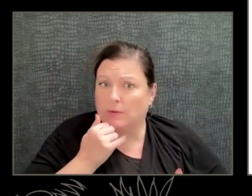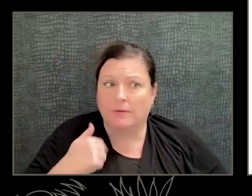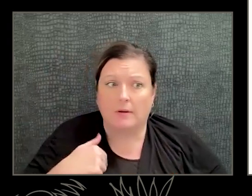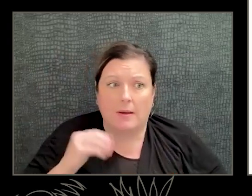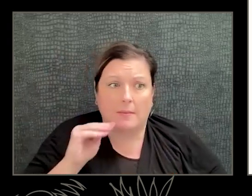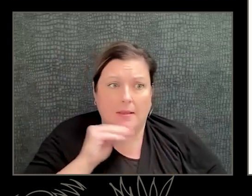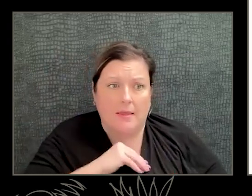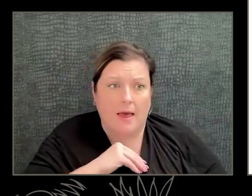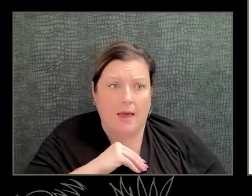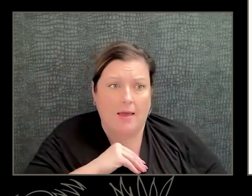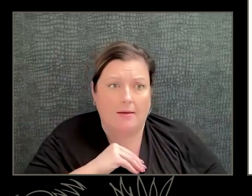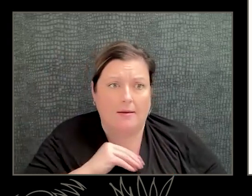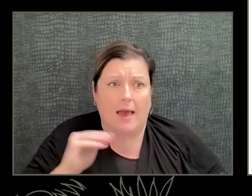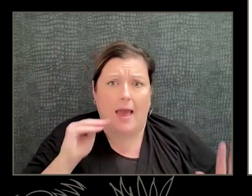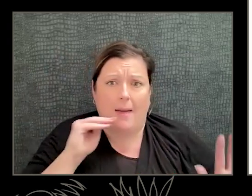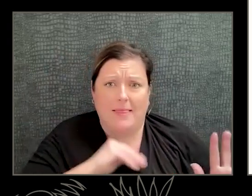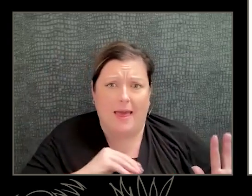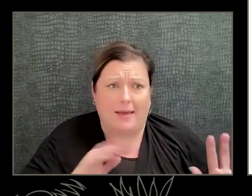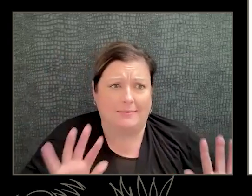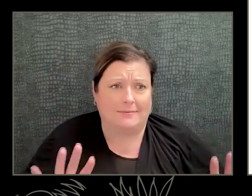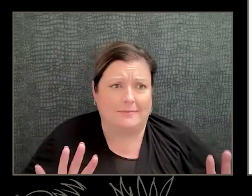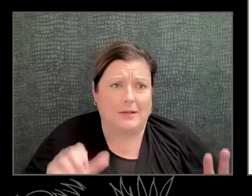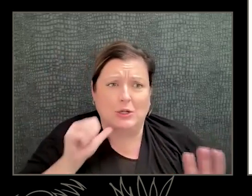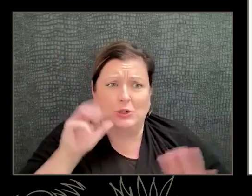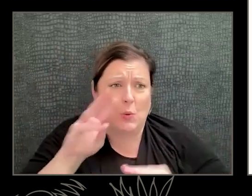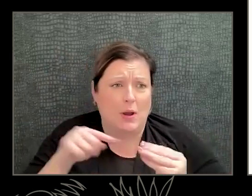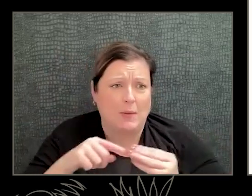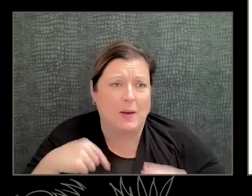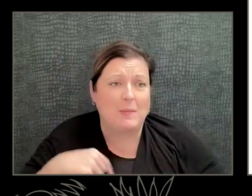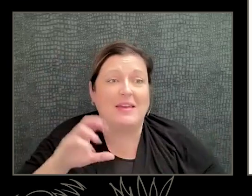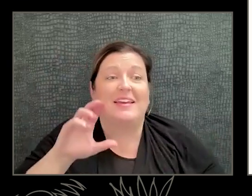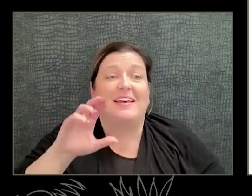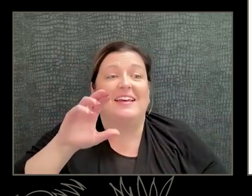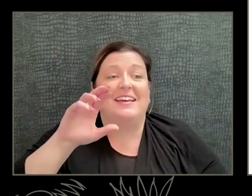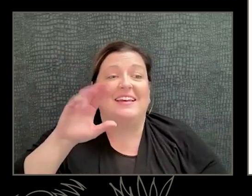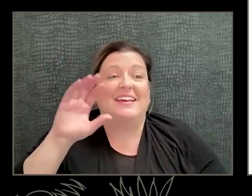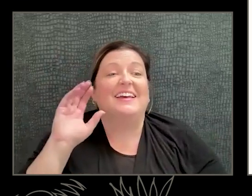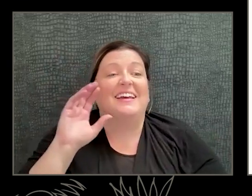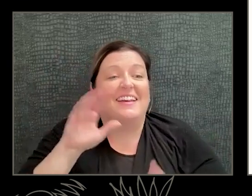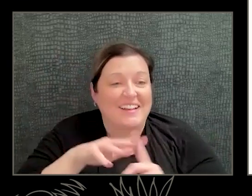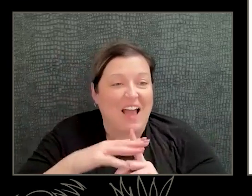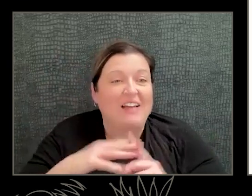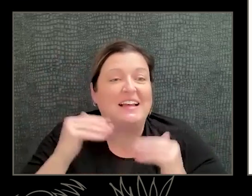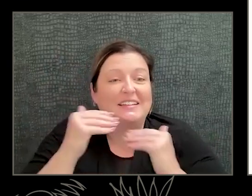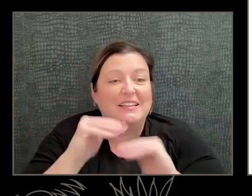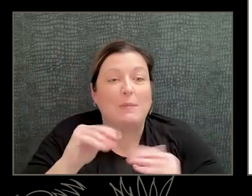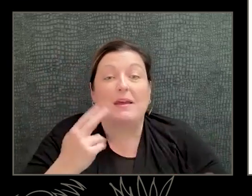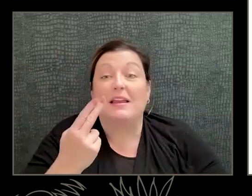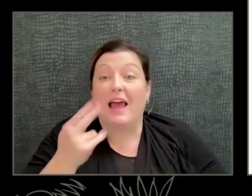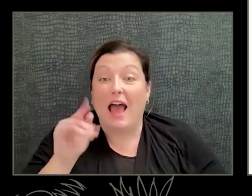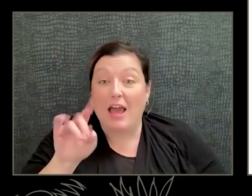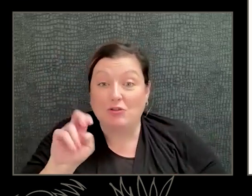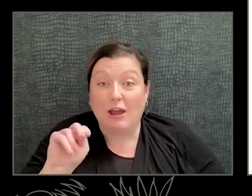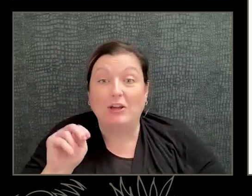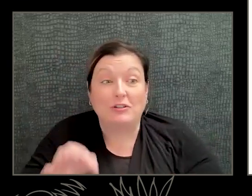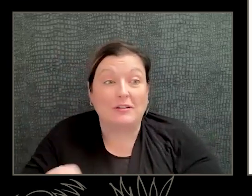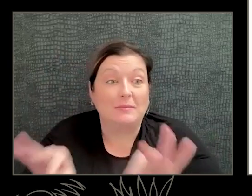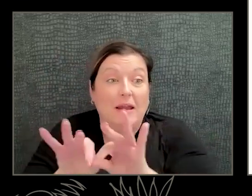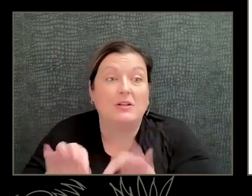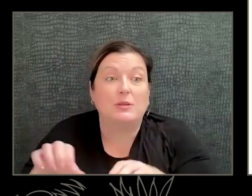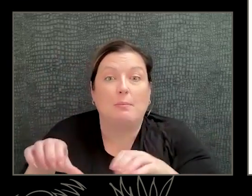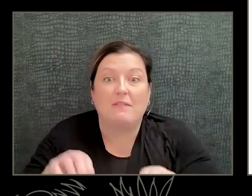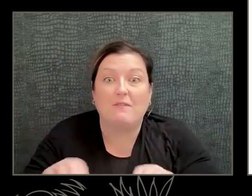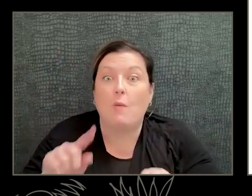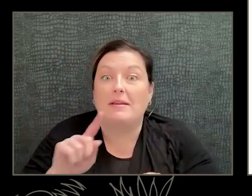lying. Don't worry about me. Context is limited, hydration matters, and performance is everything, especially when we